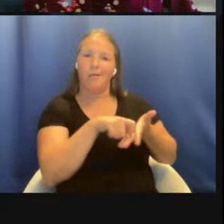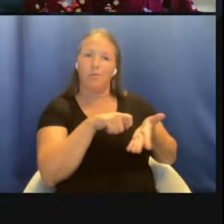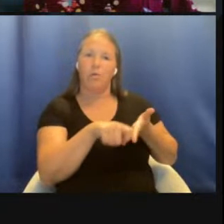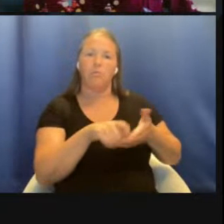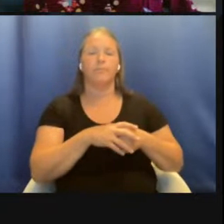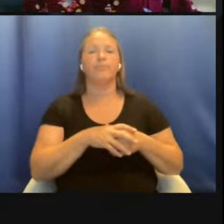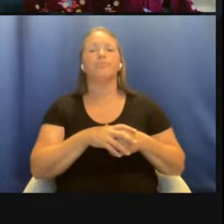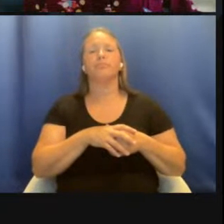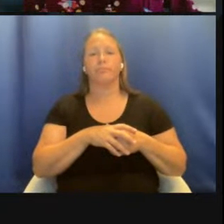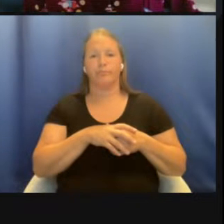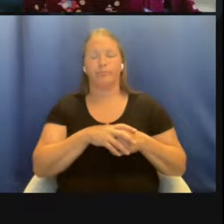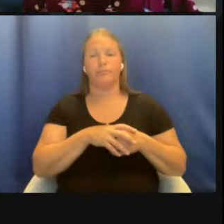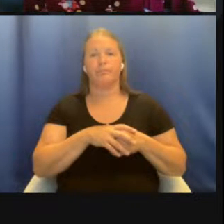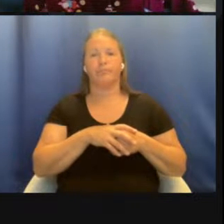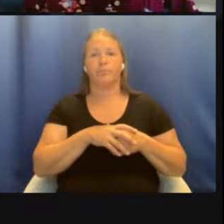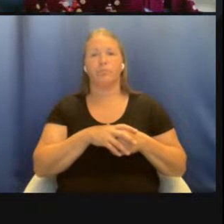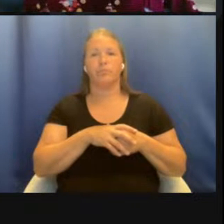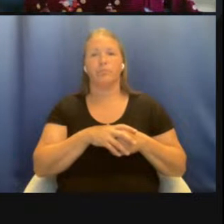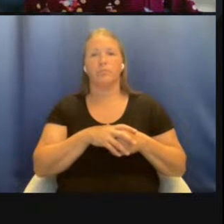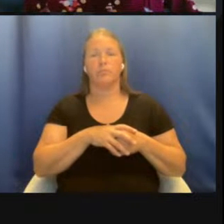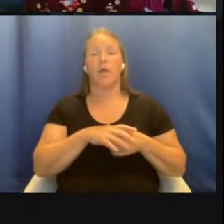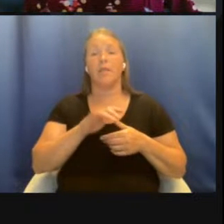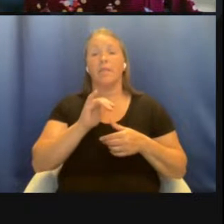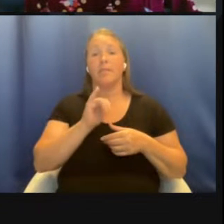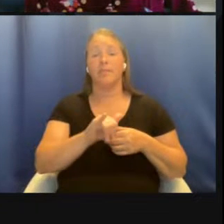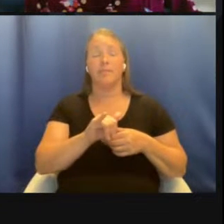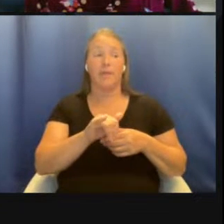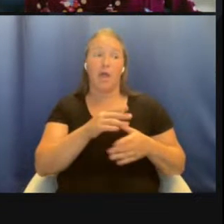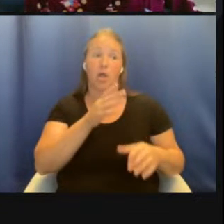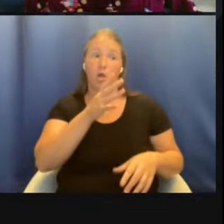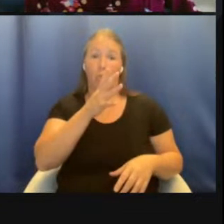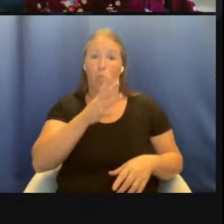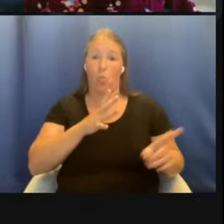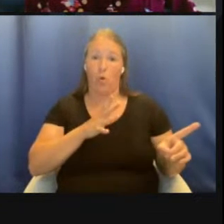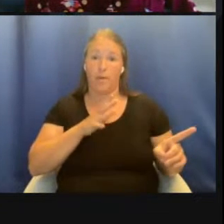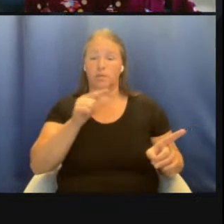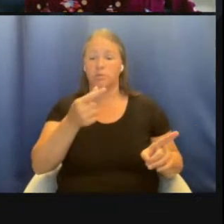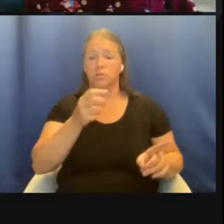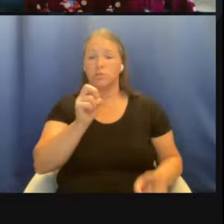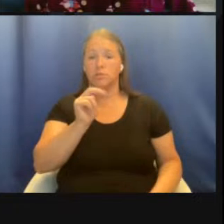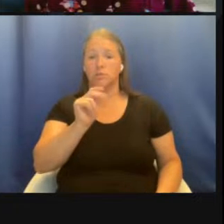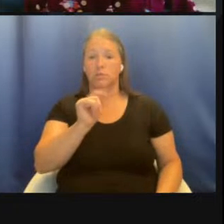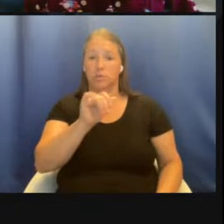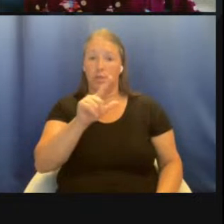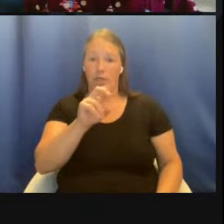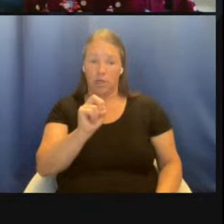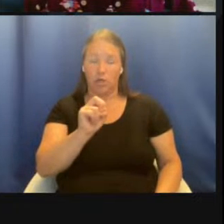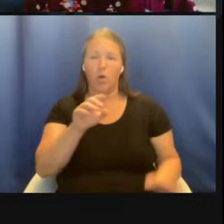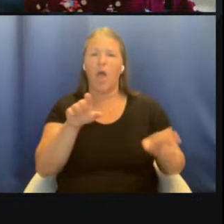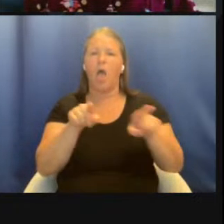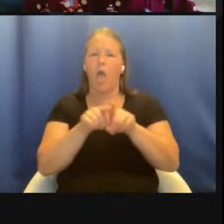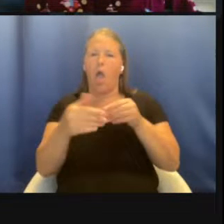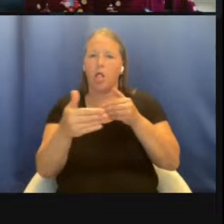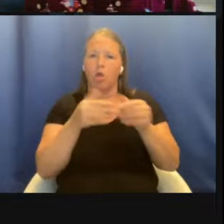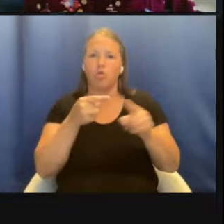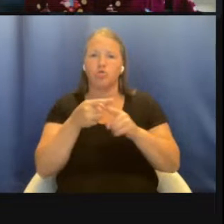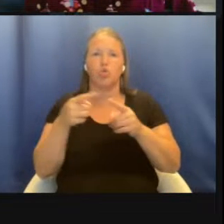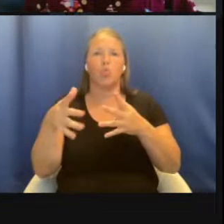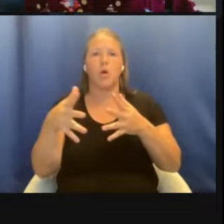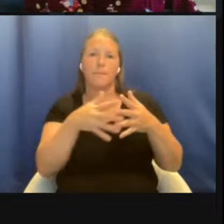woman, as close to American royalty as one could get with her association with the Washingtons, was a ready and